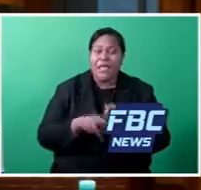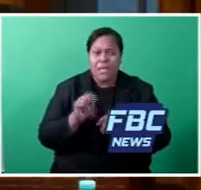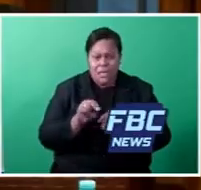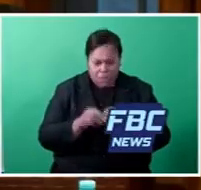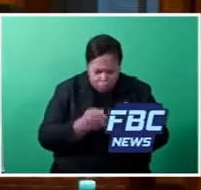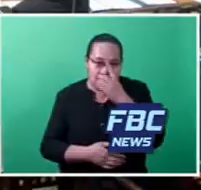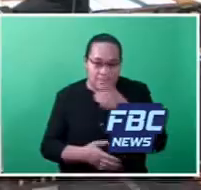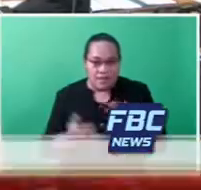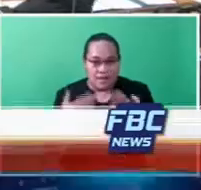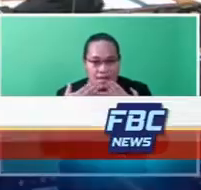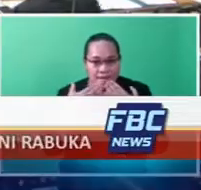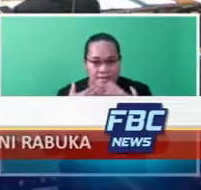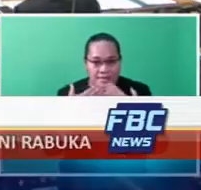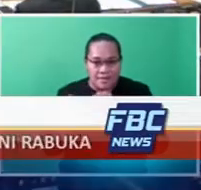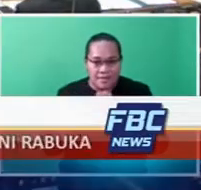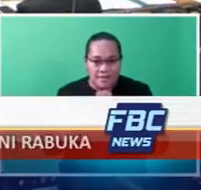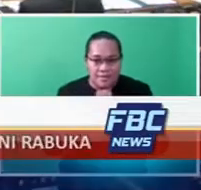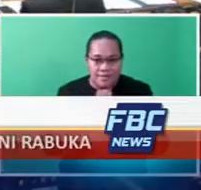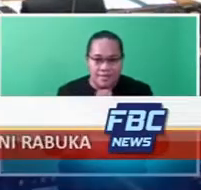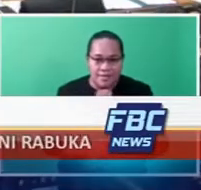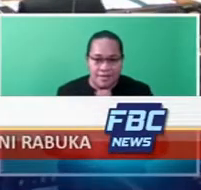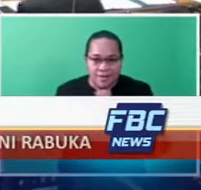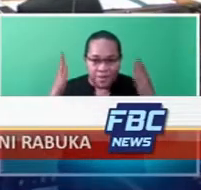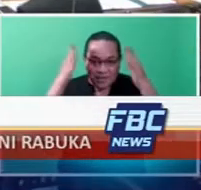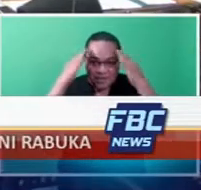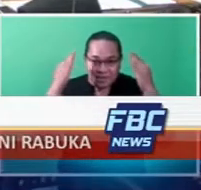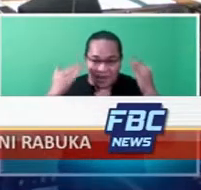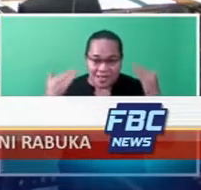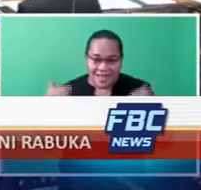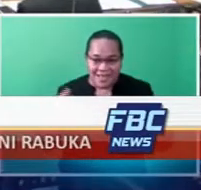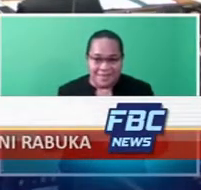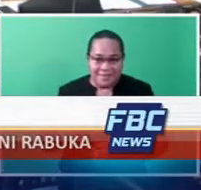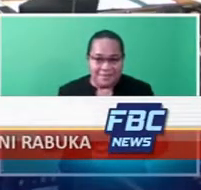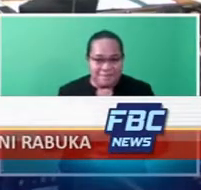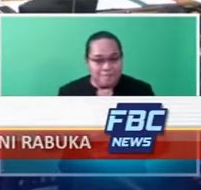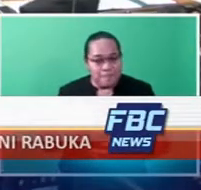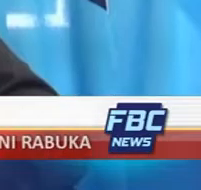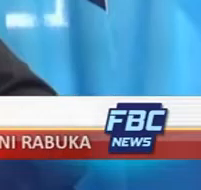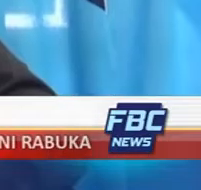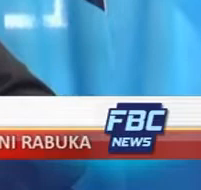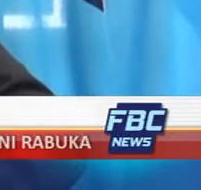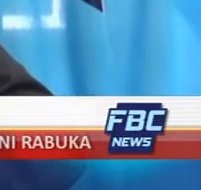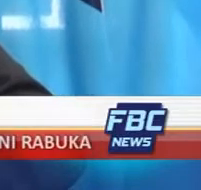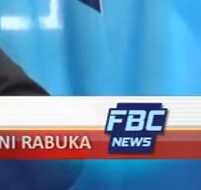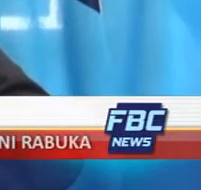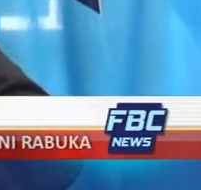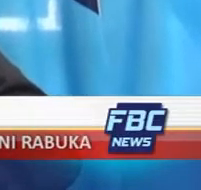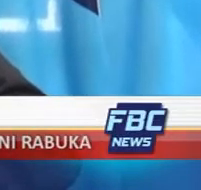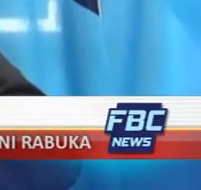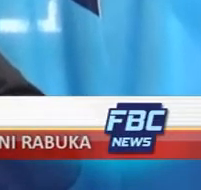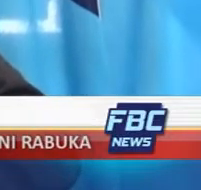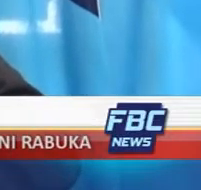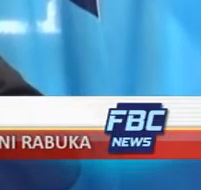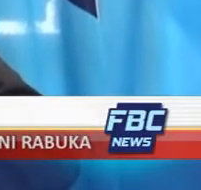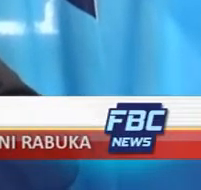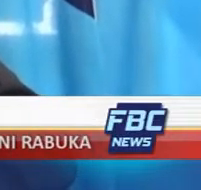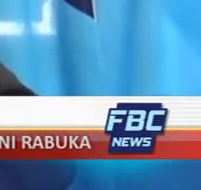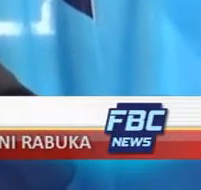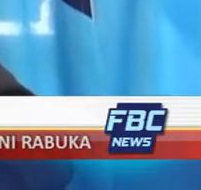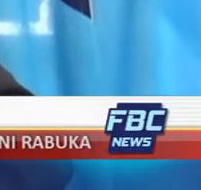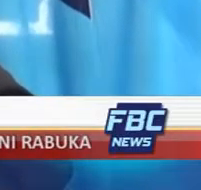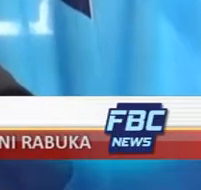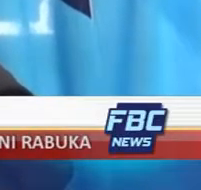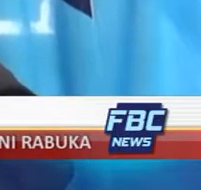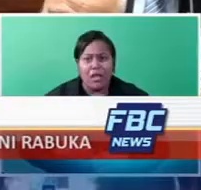into the land bank. Sudhakar also labelled opposition leader Sitiveni Rambuka a weak leader, saying he should have removed MP